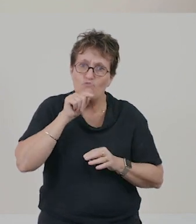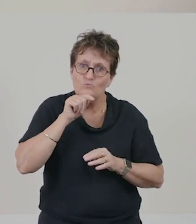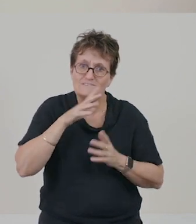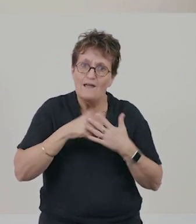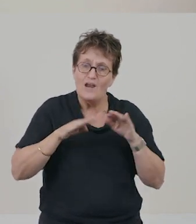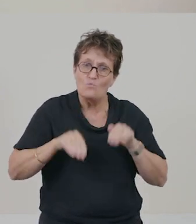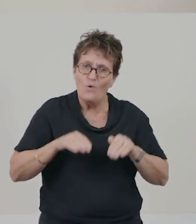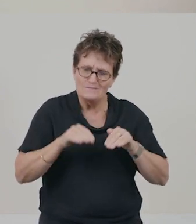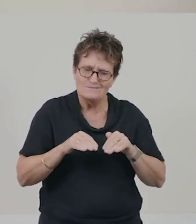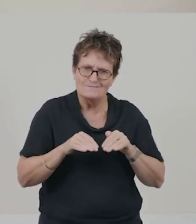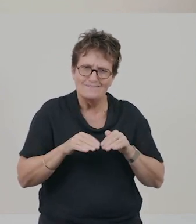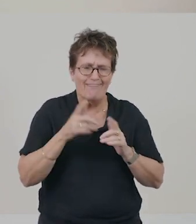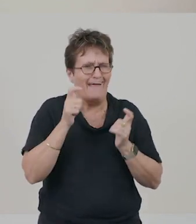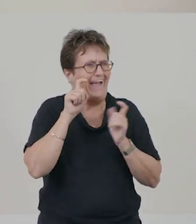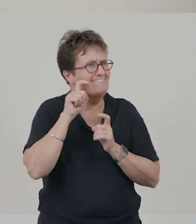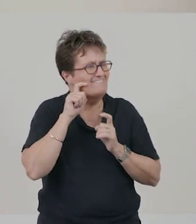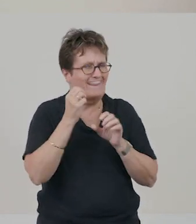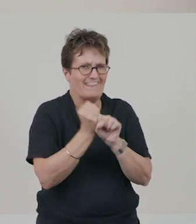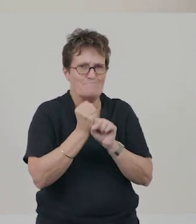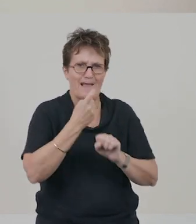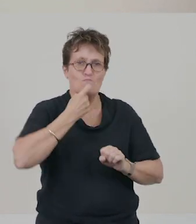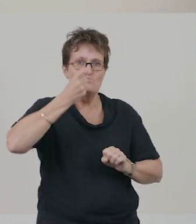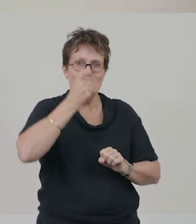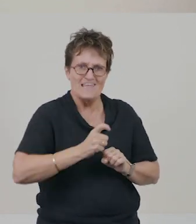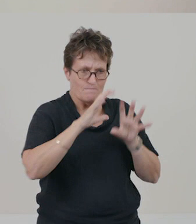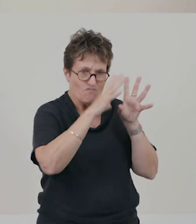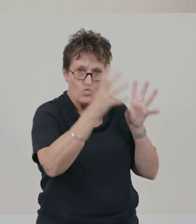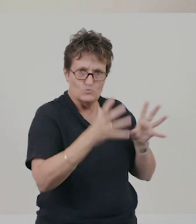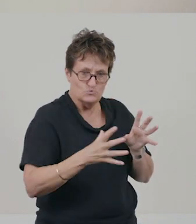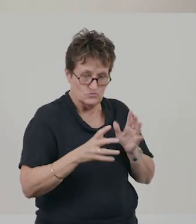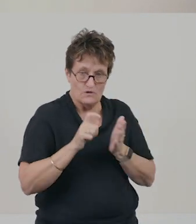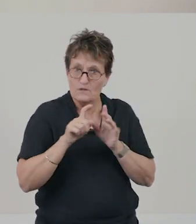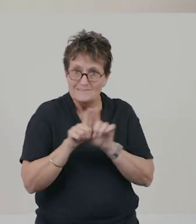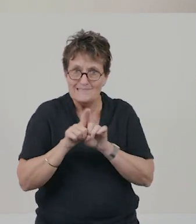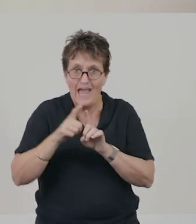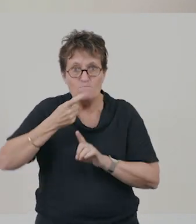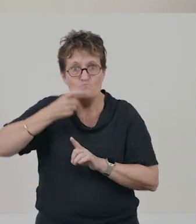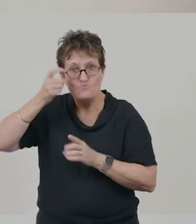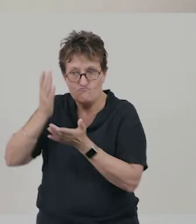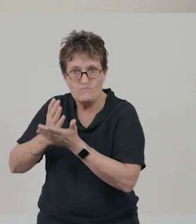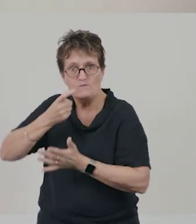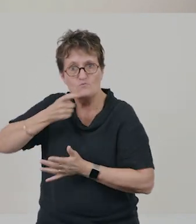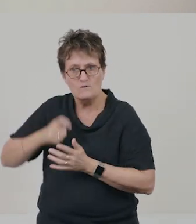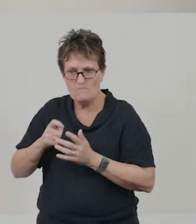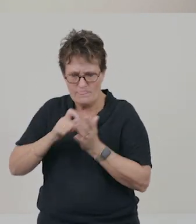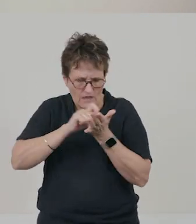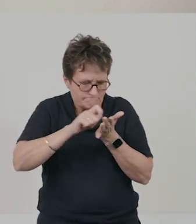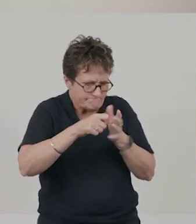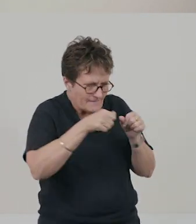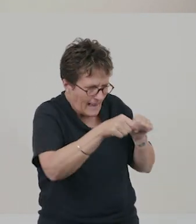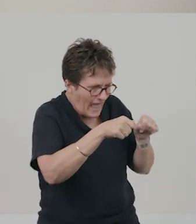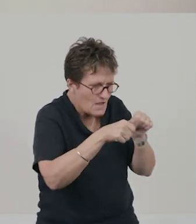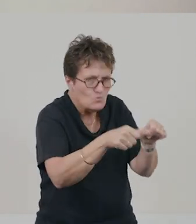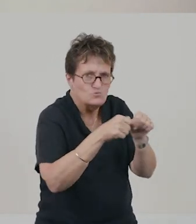fun creating their very own museum. Just like in a real museum, they wrote labels to tell their visitors about the trees and